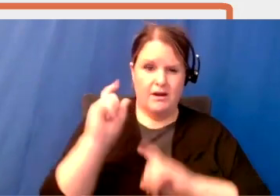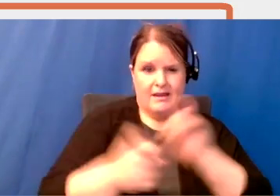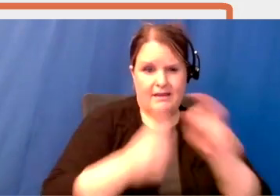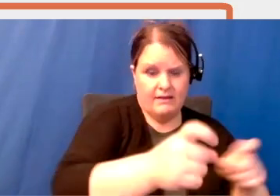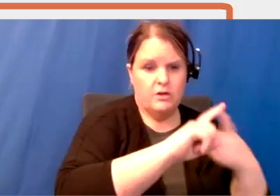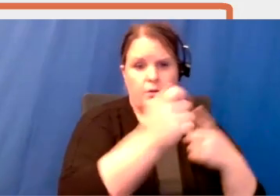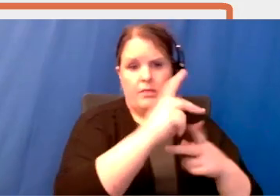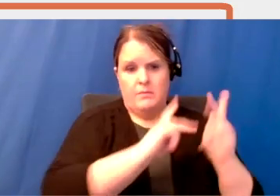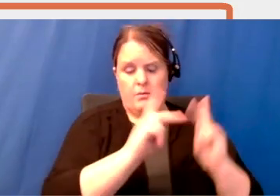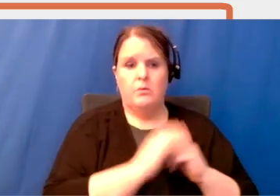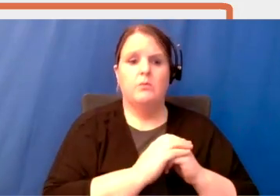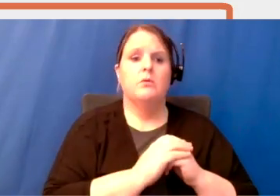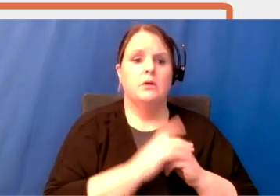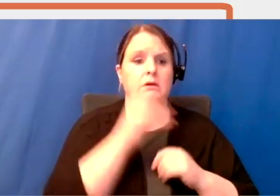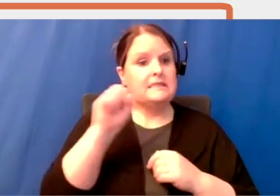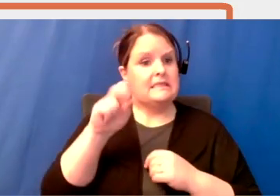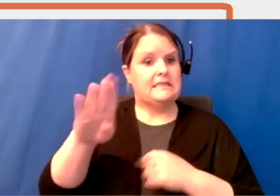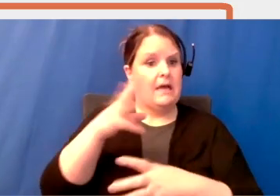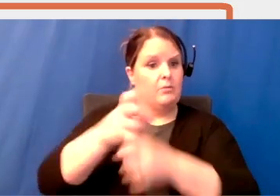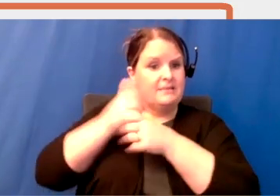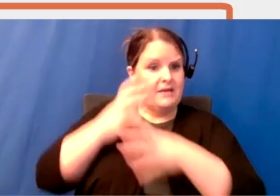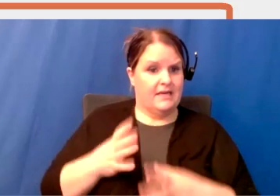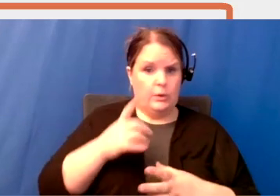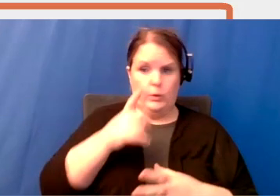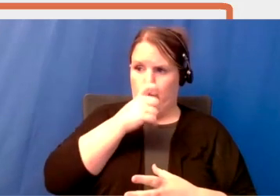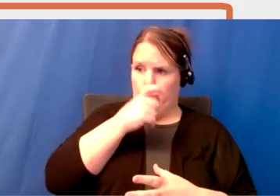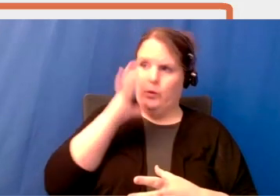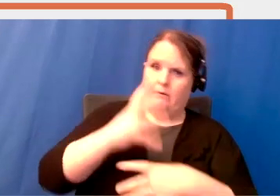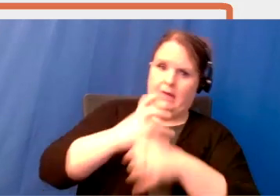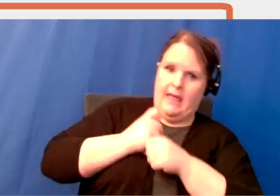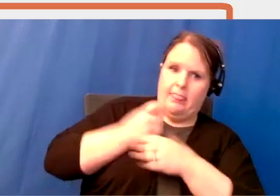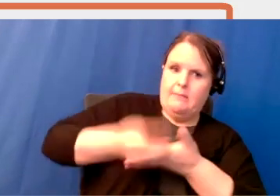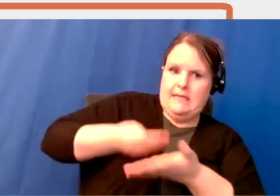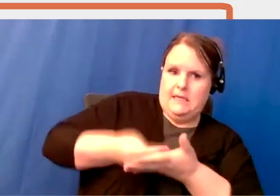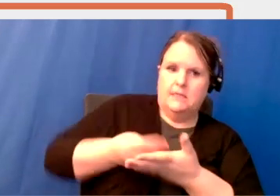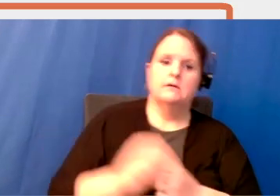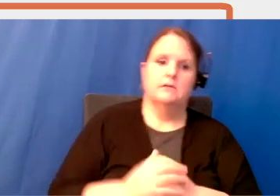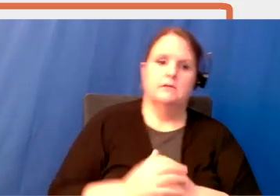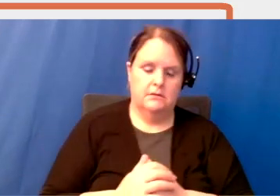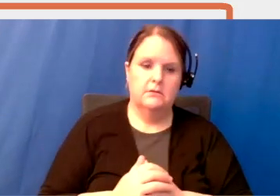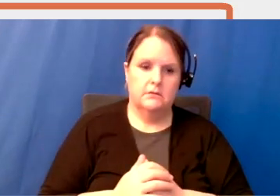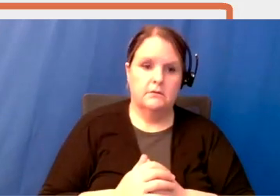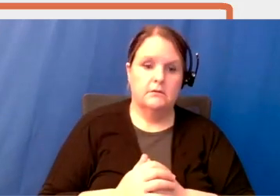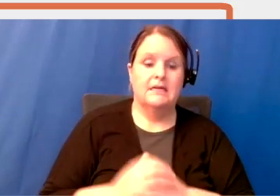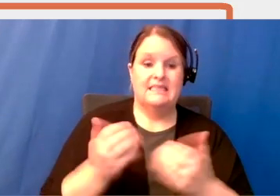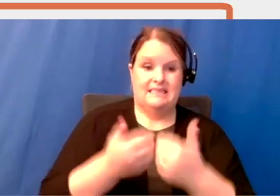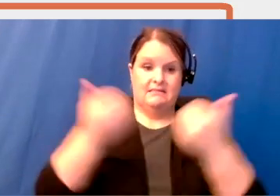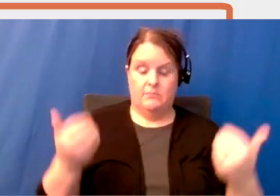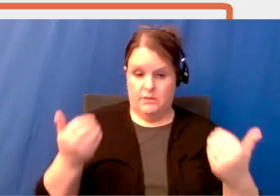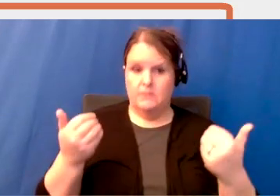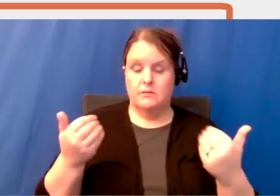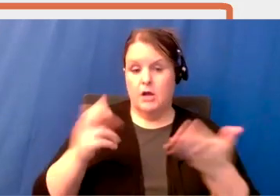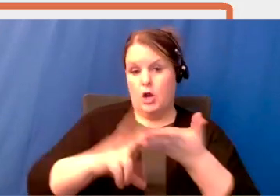subaward. Now, a subrecipient is who's receiving the subaward, right? And then separately, there's